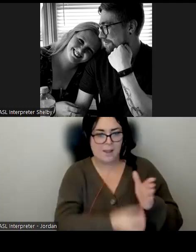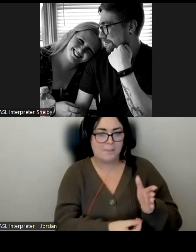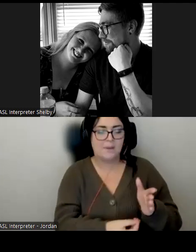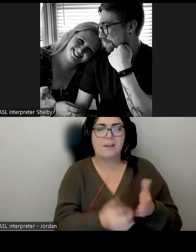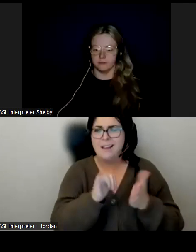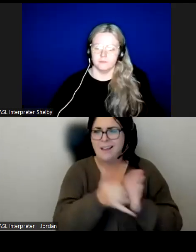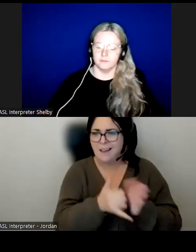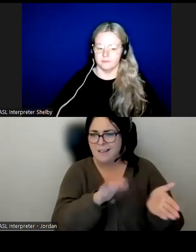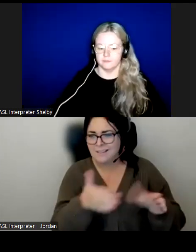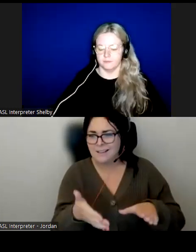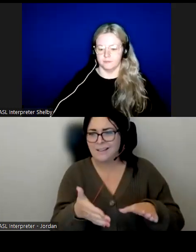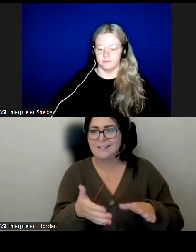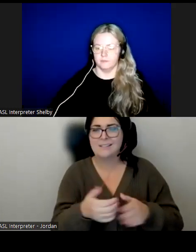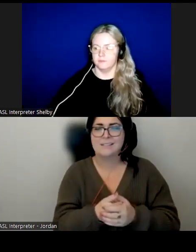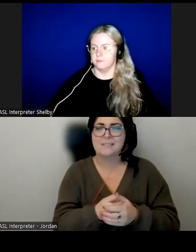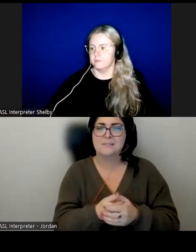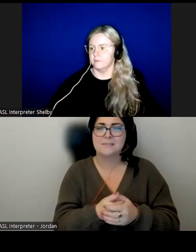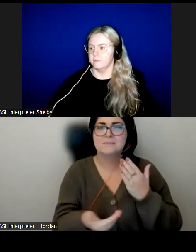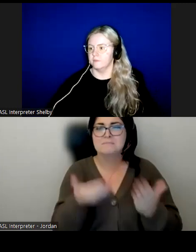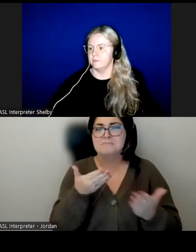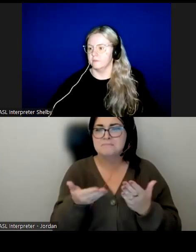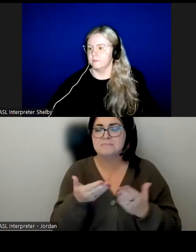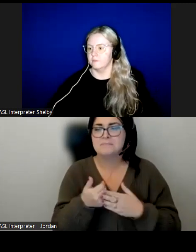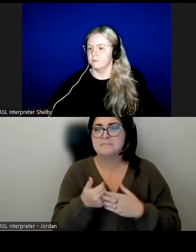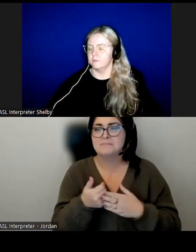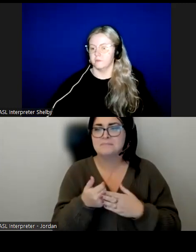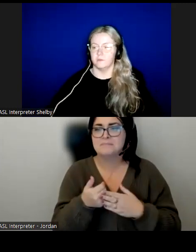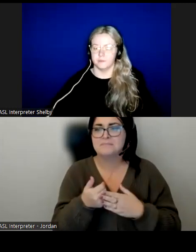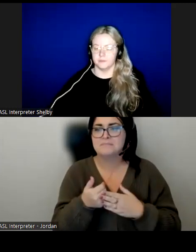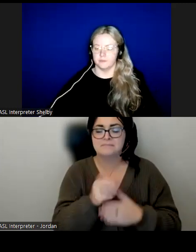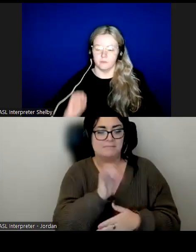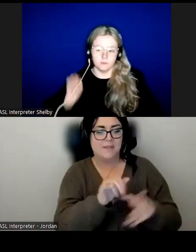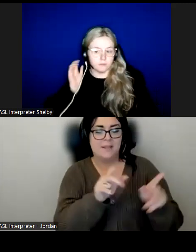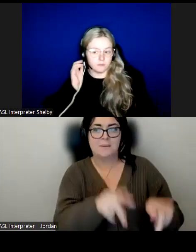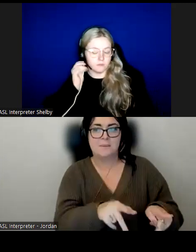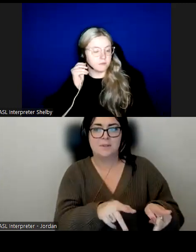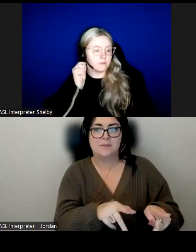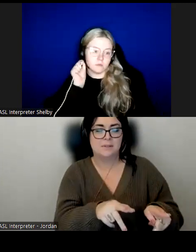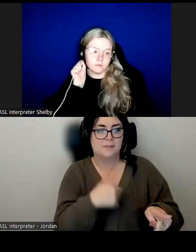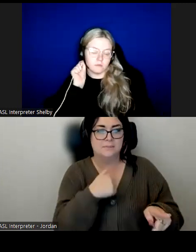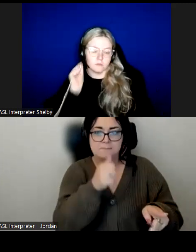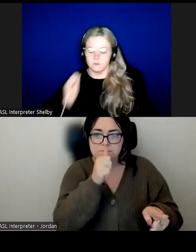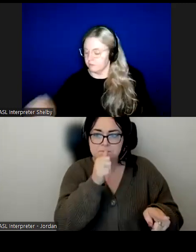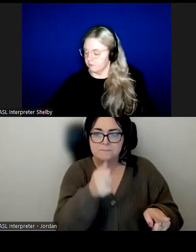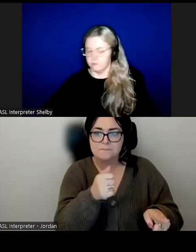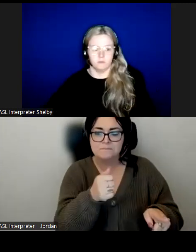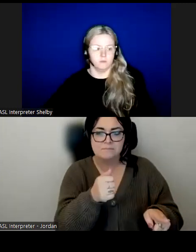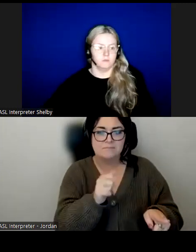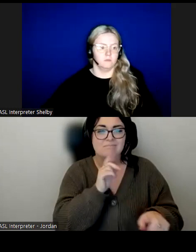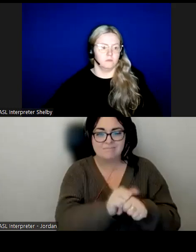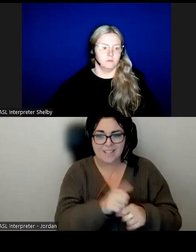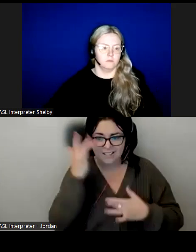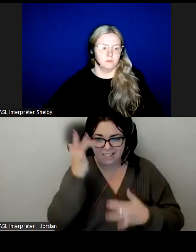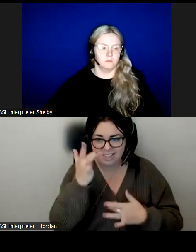died. You may be angry because maybe they were keeping a secret how unwell they actually